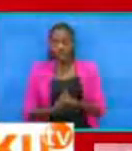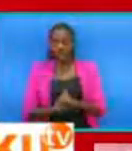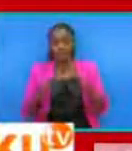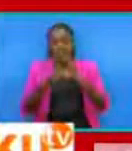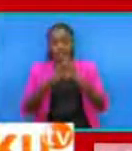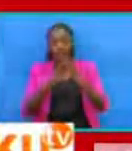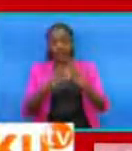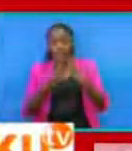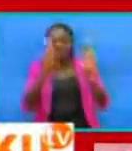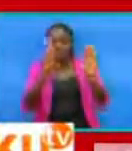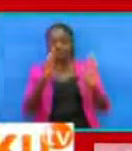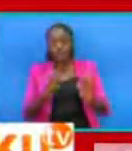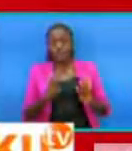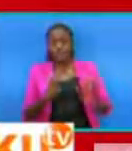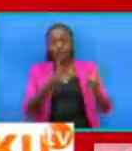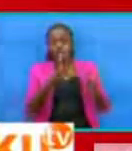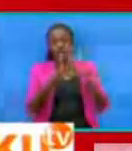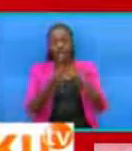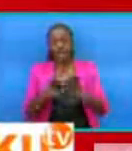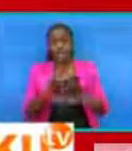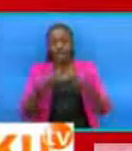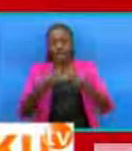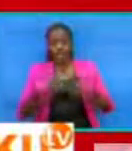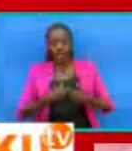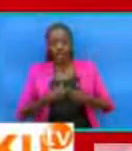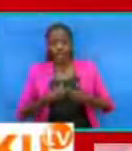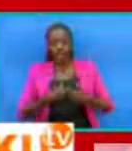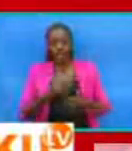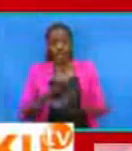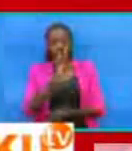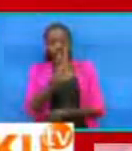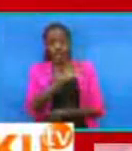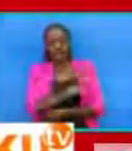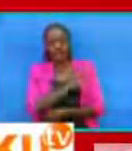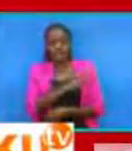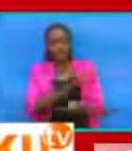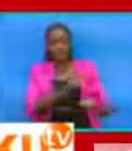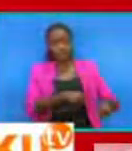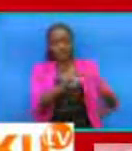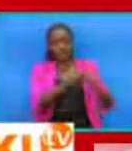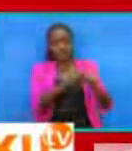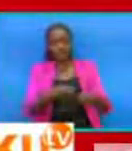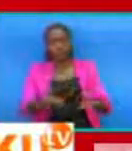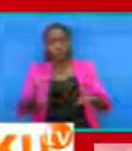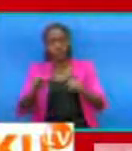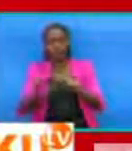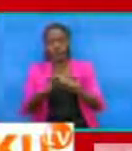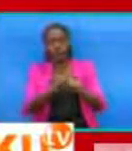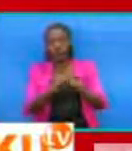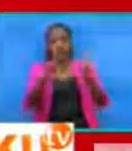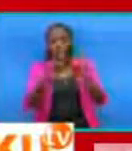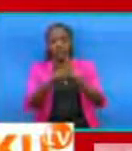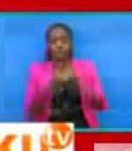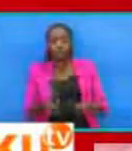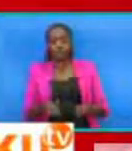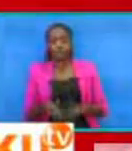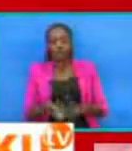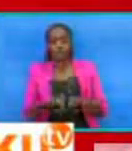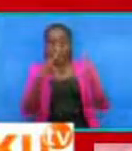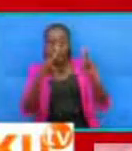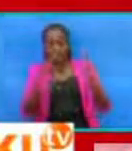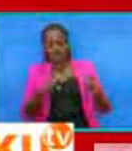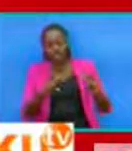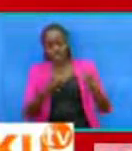efficient when you have some of these advanced shoes. However, also research